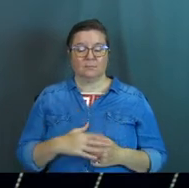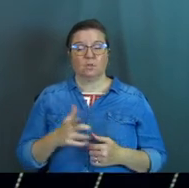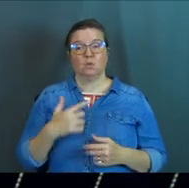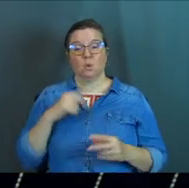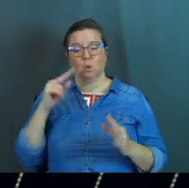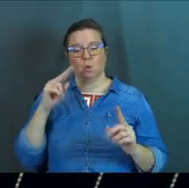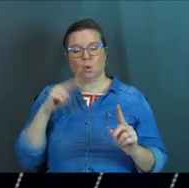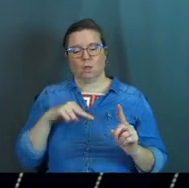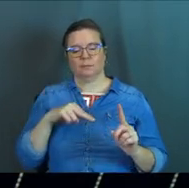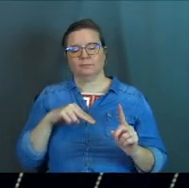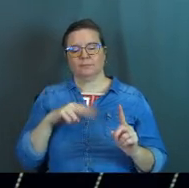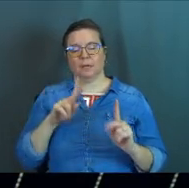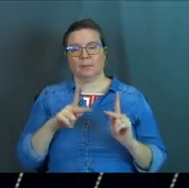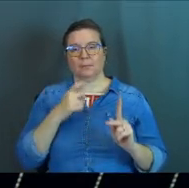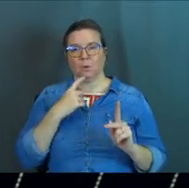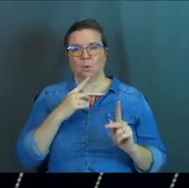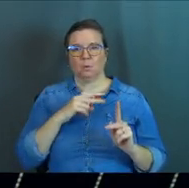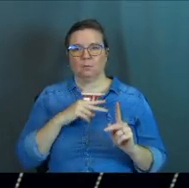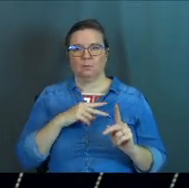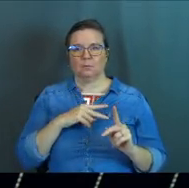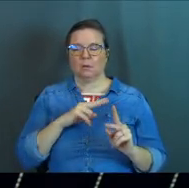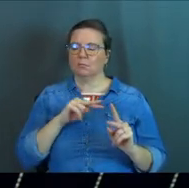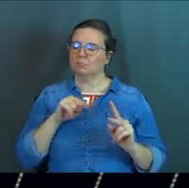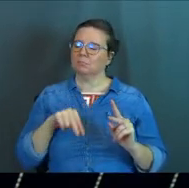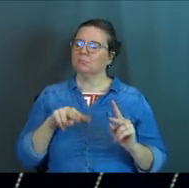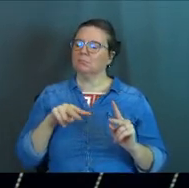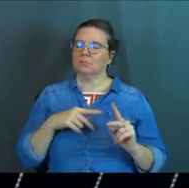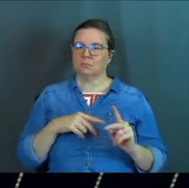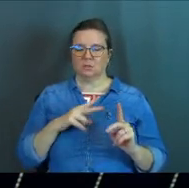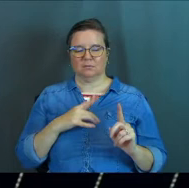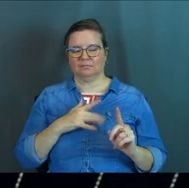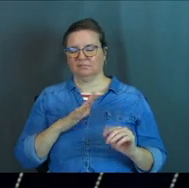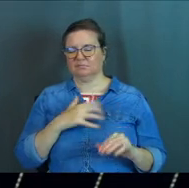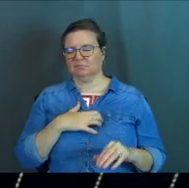Do you look down your nose on people who look down their nose at other people?